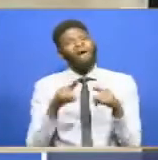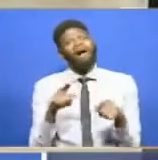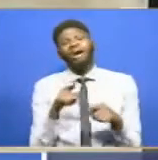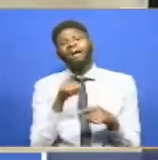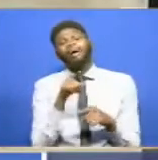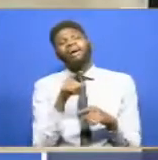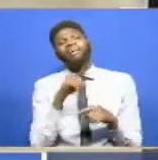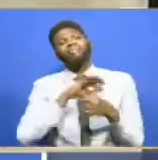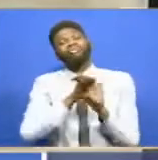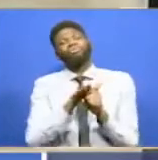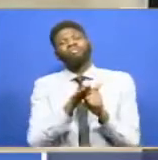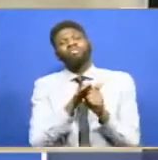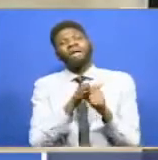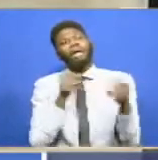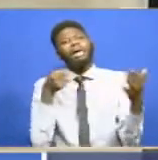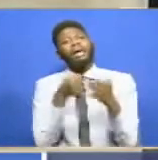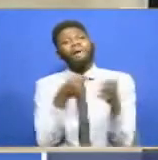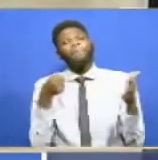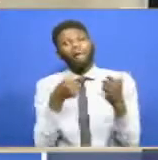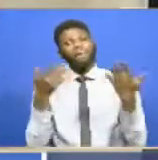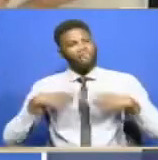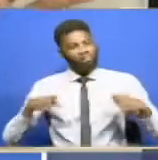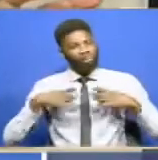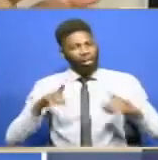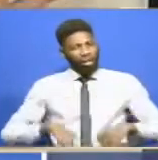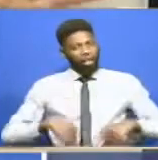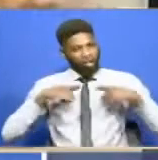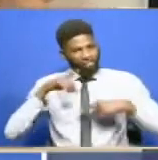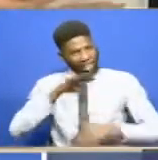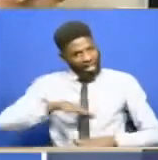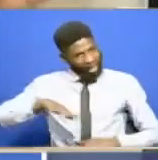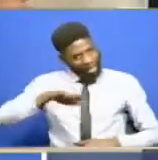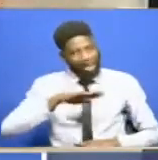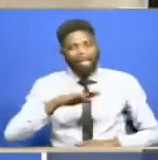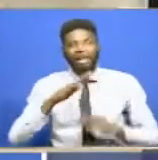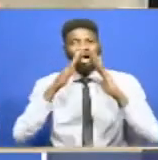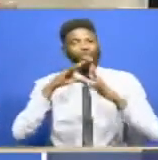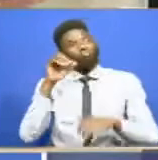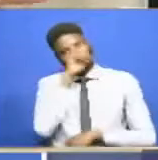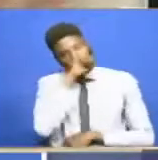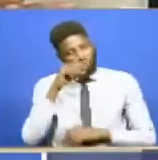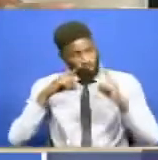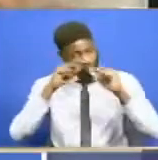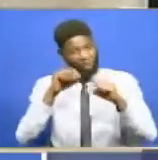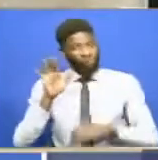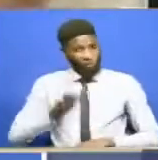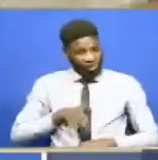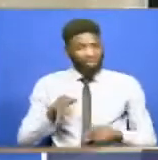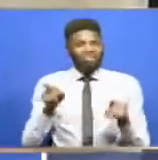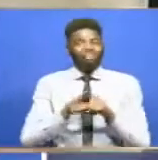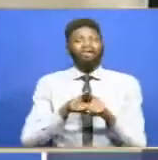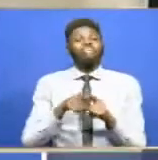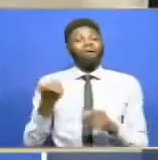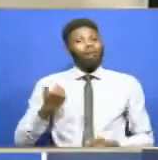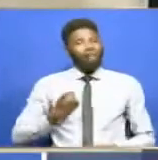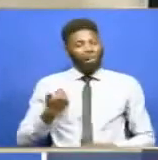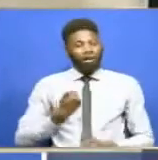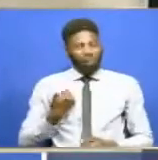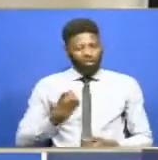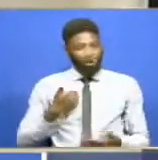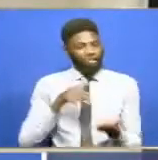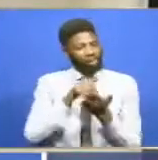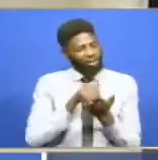exactly COVID-19 had in people living in informal settlements? You mentioned that women and girls are more vulnerable, especially in women and